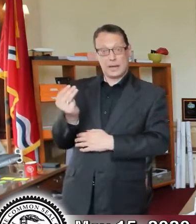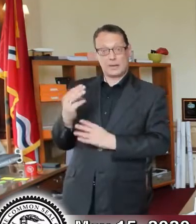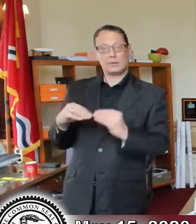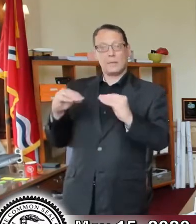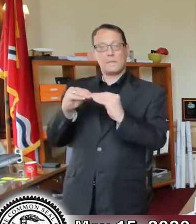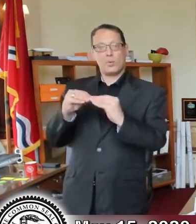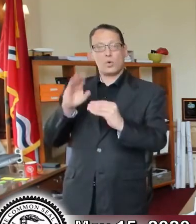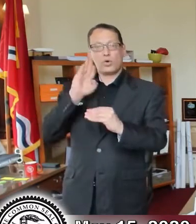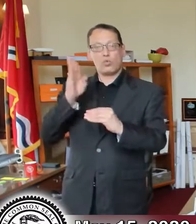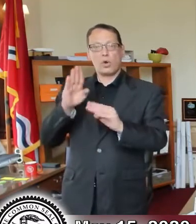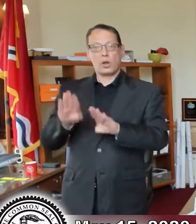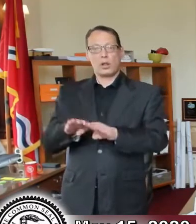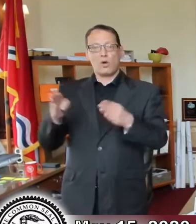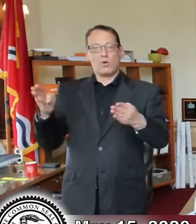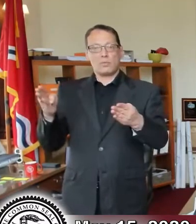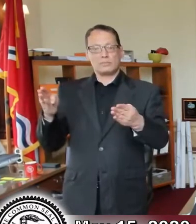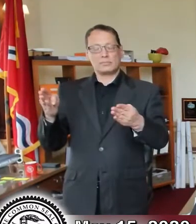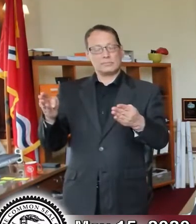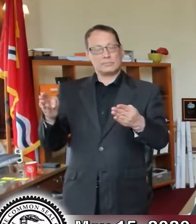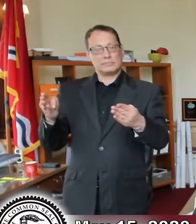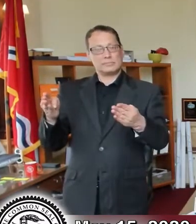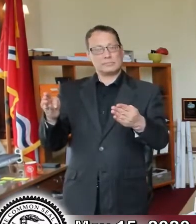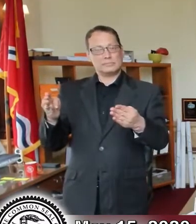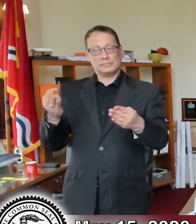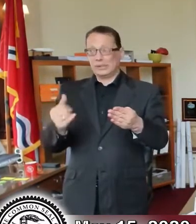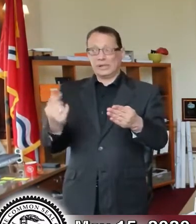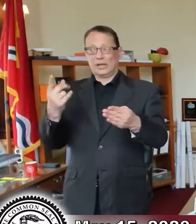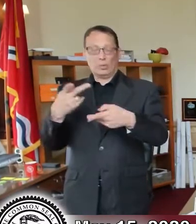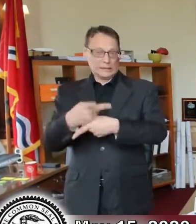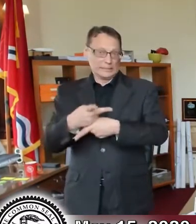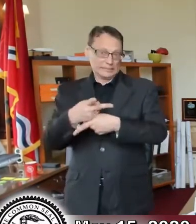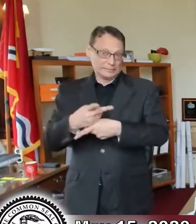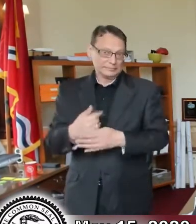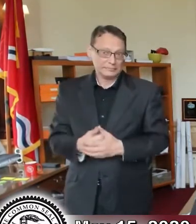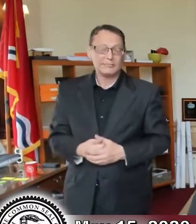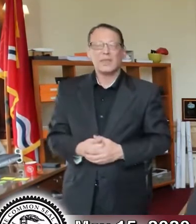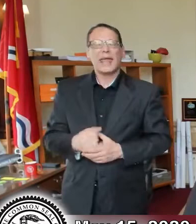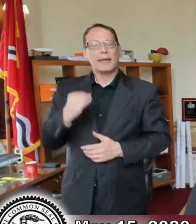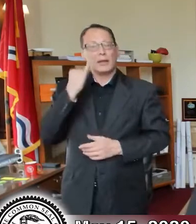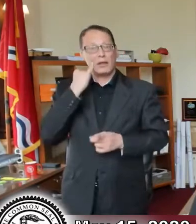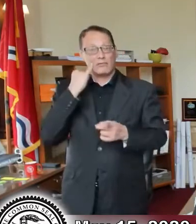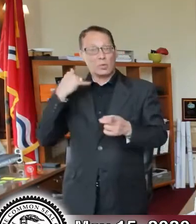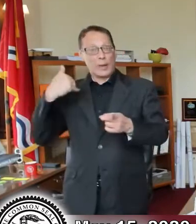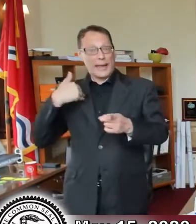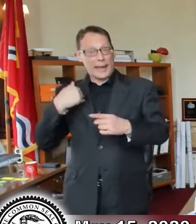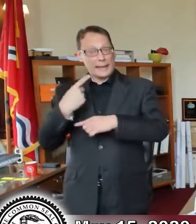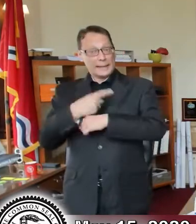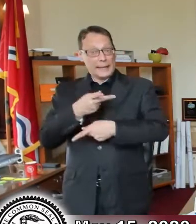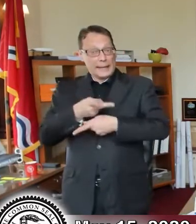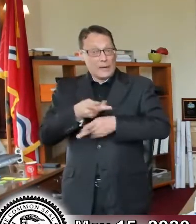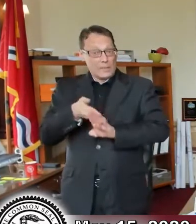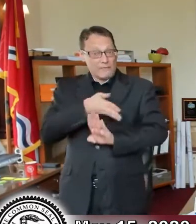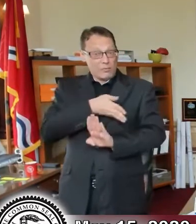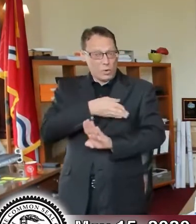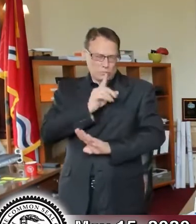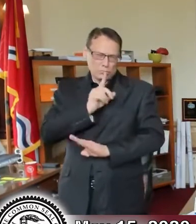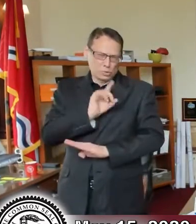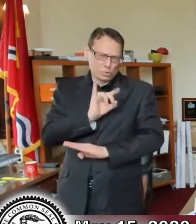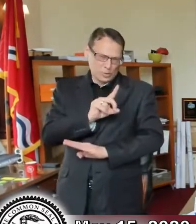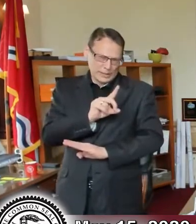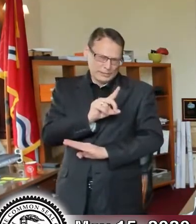open and can take care of anybody's kids. So if you had daycare before, which I'm sure you